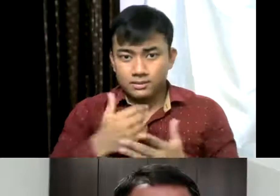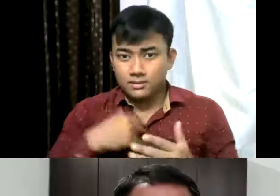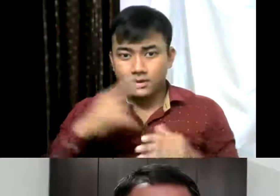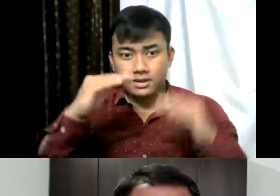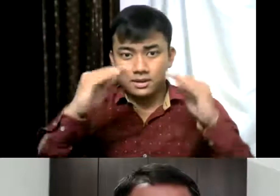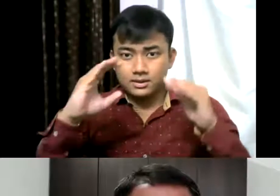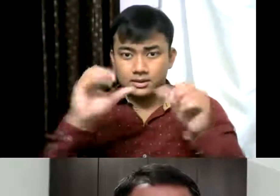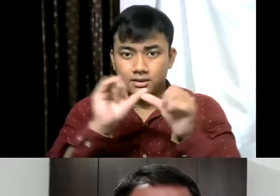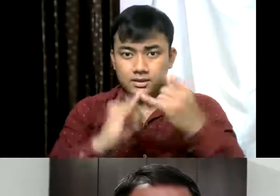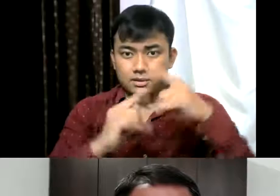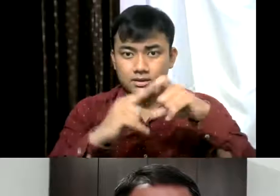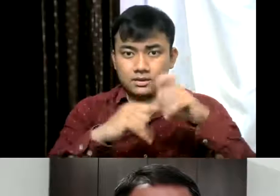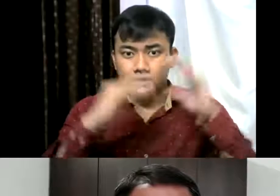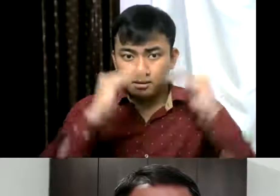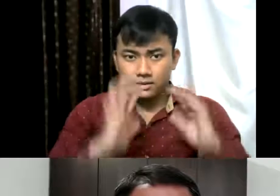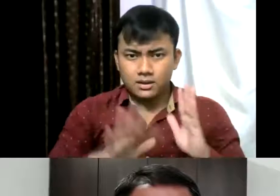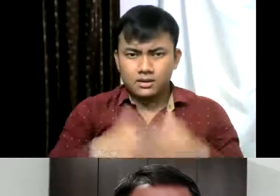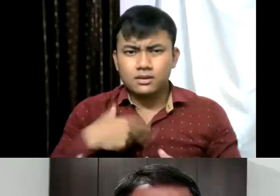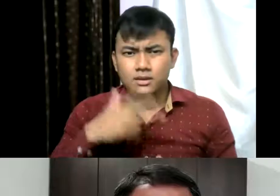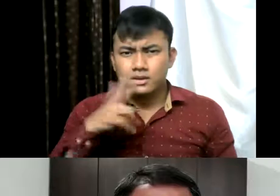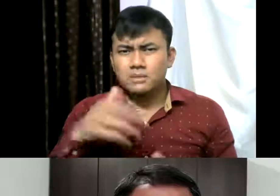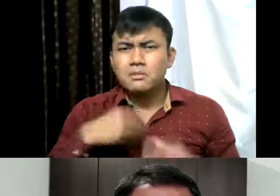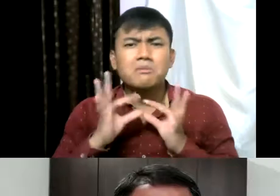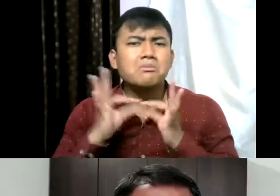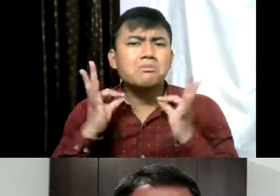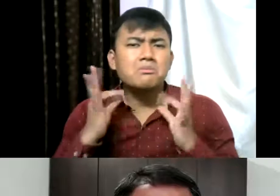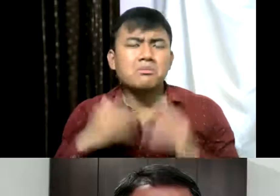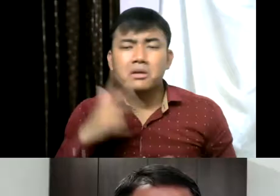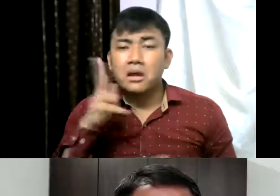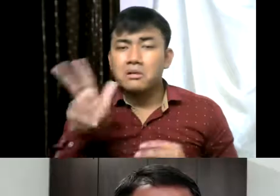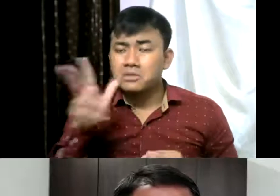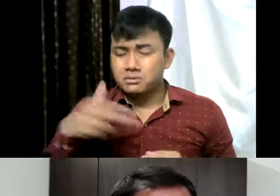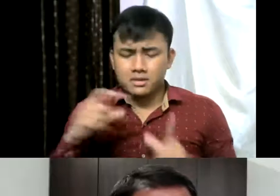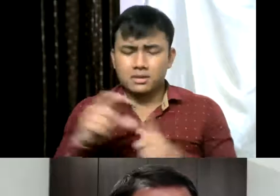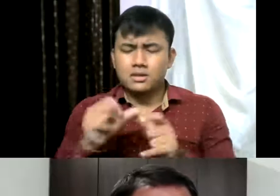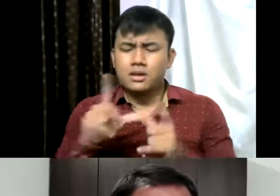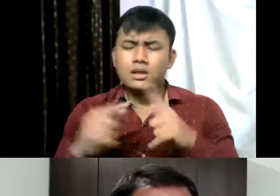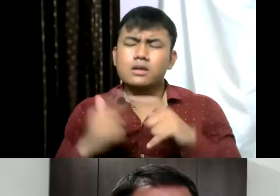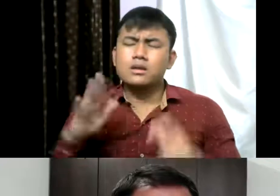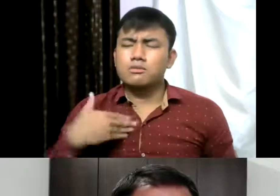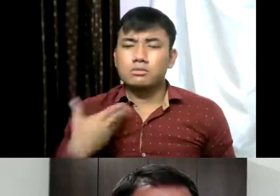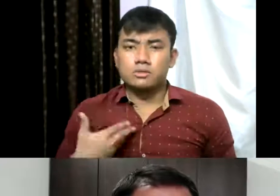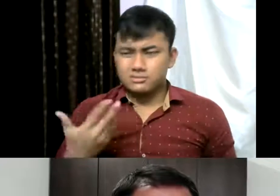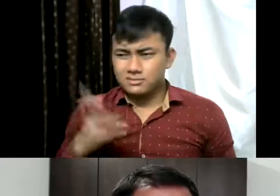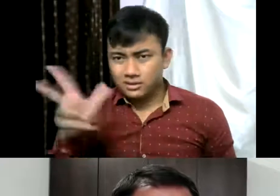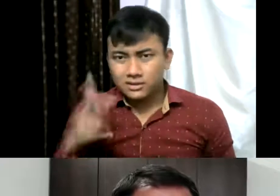queer person told me, why do I wear bow ties and call myself Dalit? And I knew exactly that's the point. We